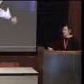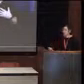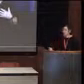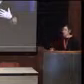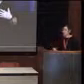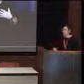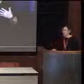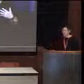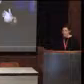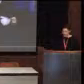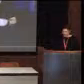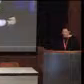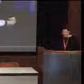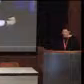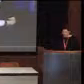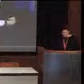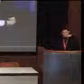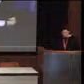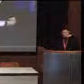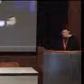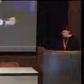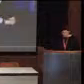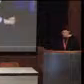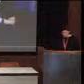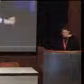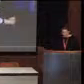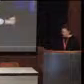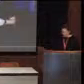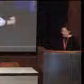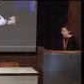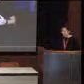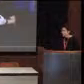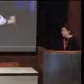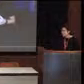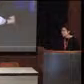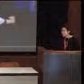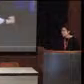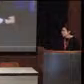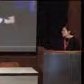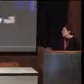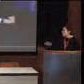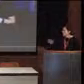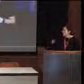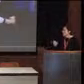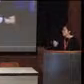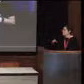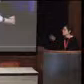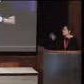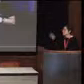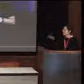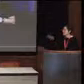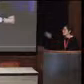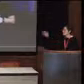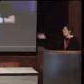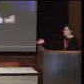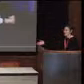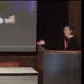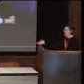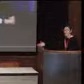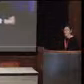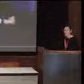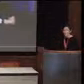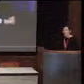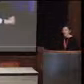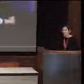sensory impairment in this space. So I'd like to just take a moment and introduce each of our